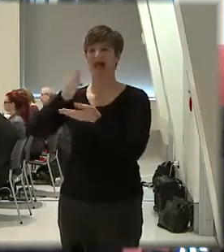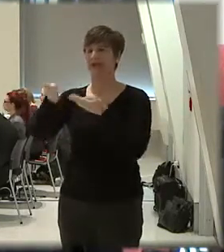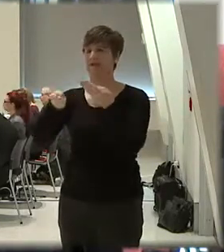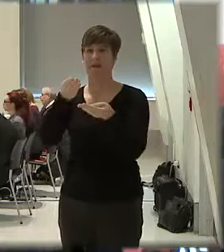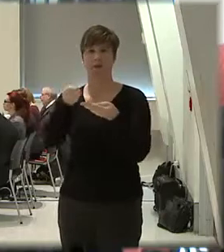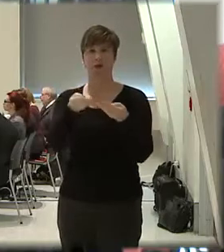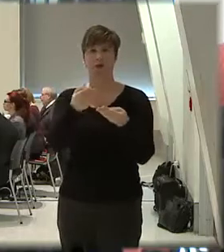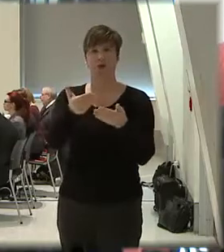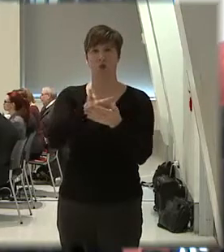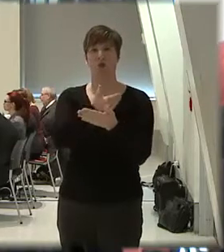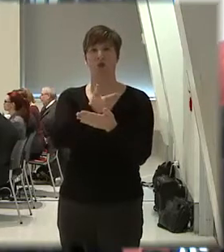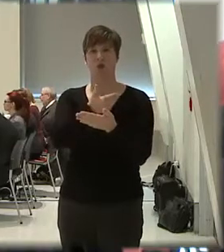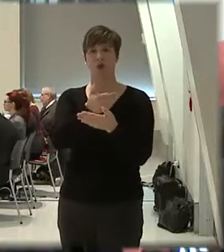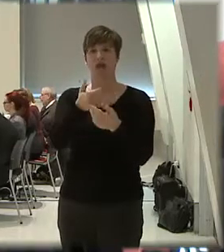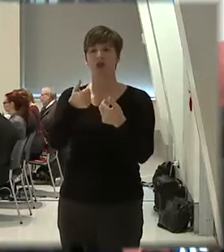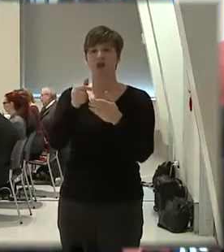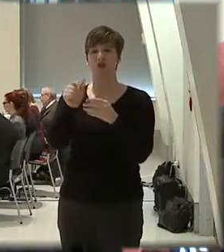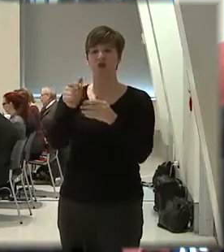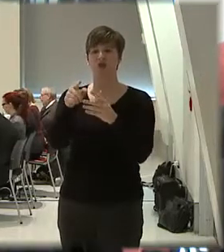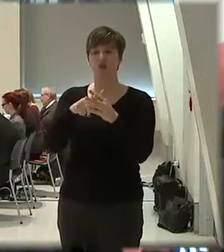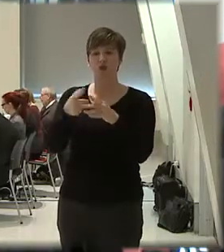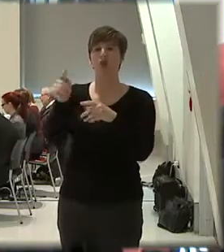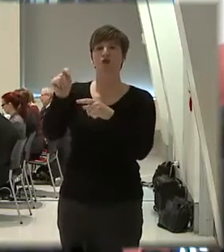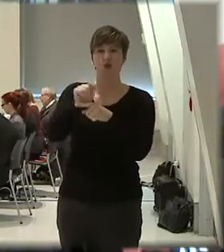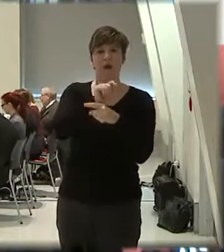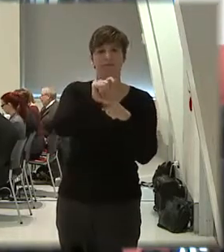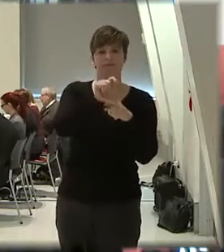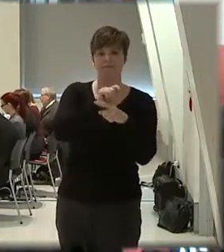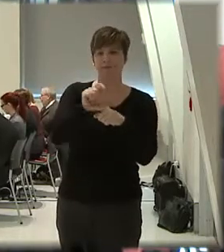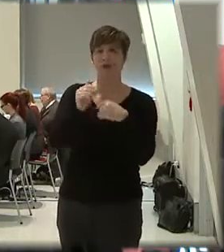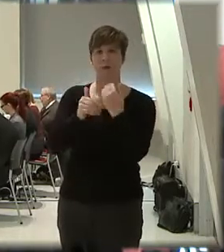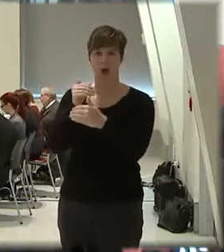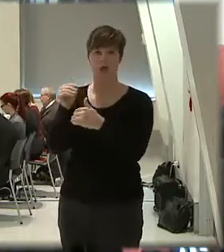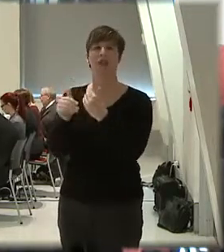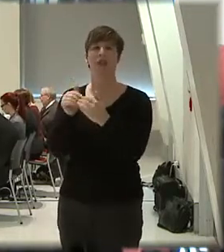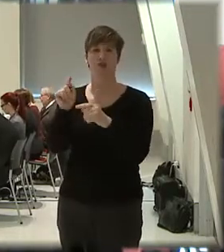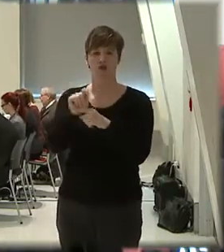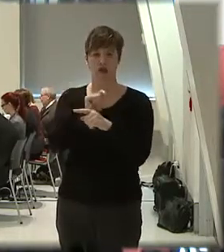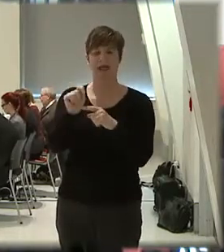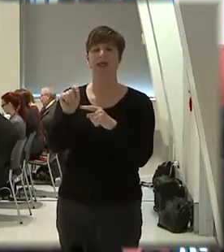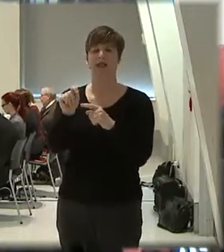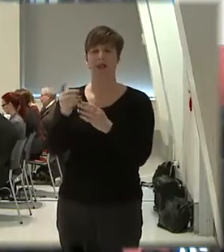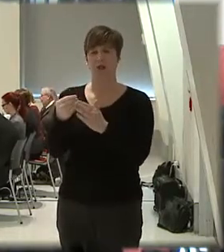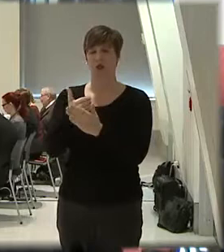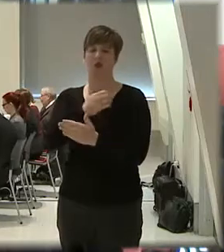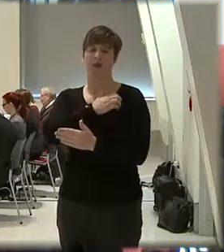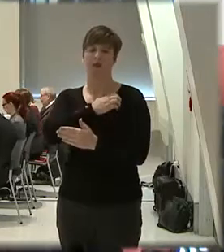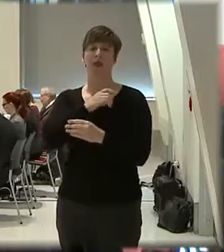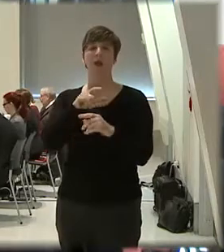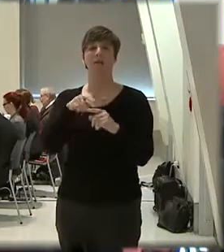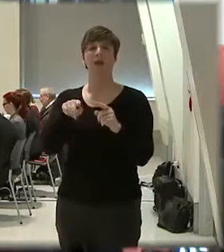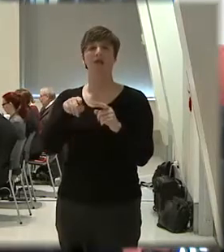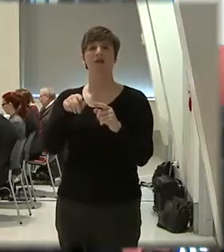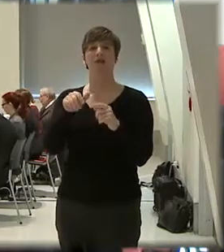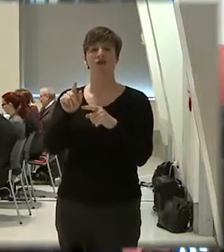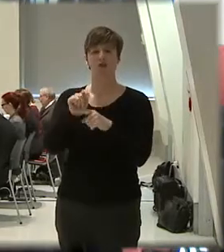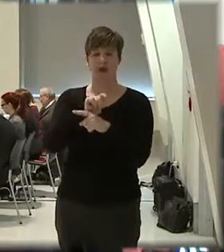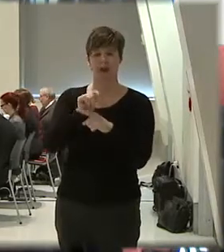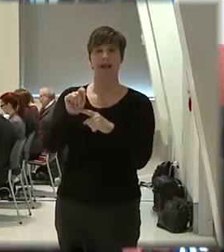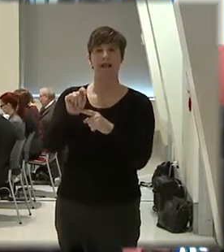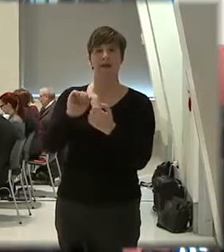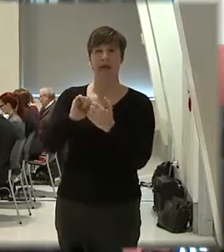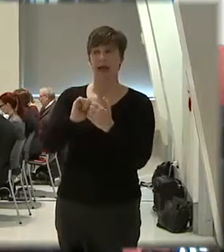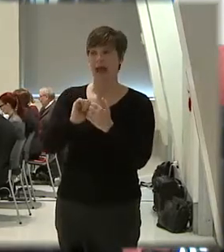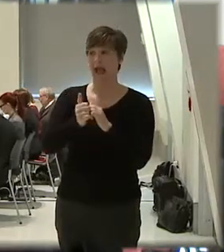recruits and started training, you know, during the whole process we were training the recruits, but we're training them how